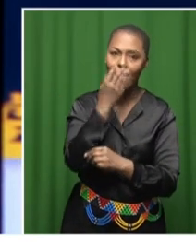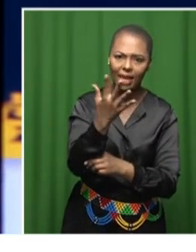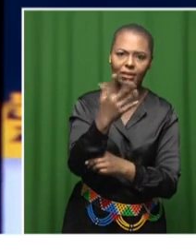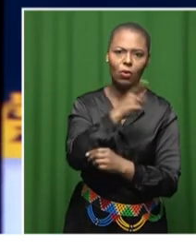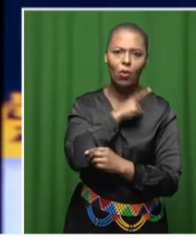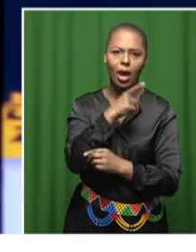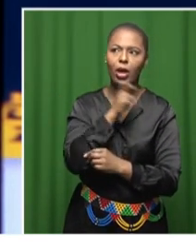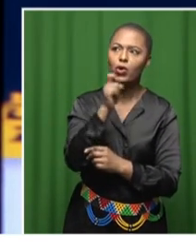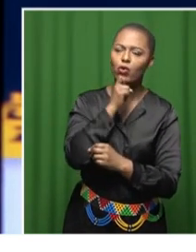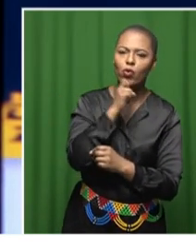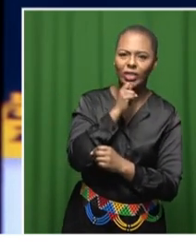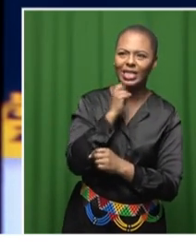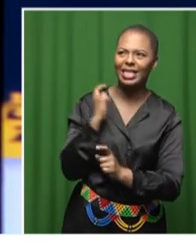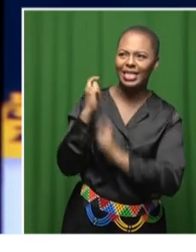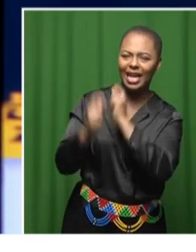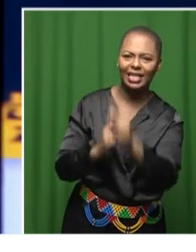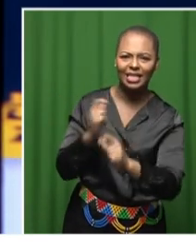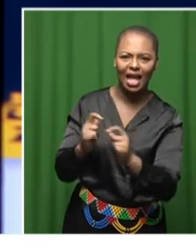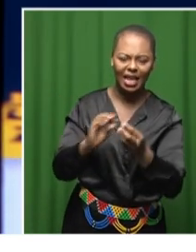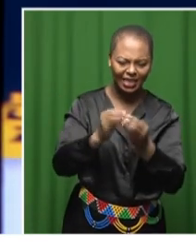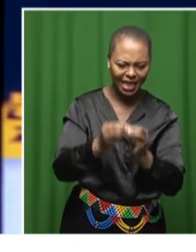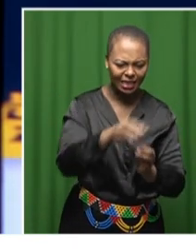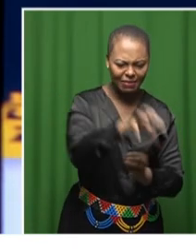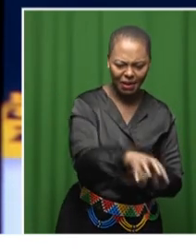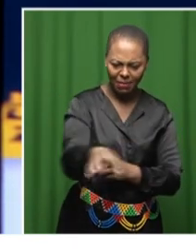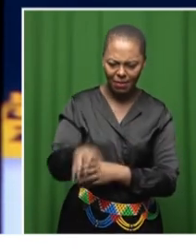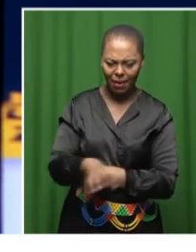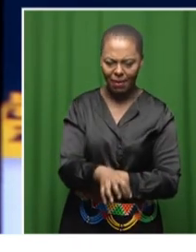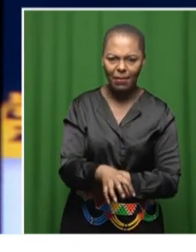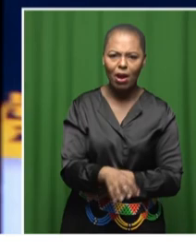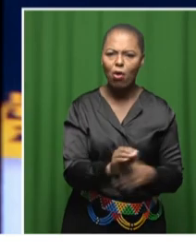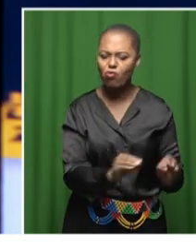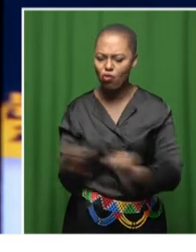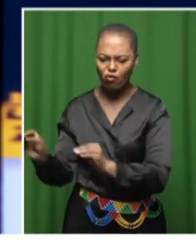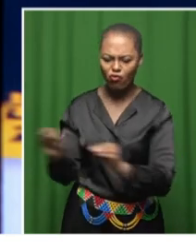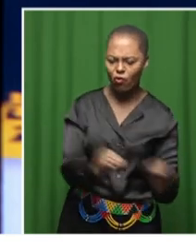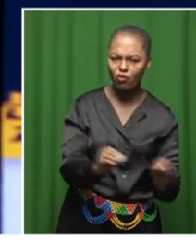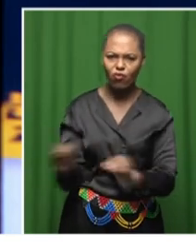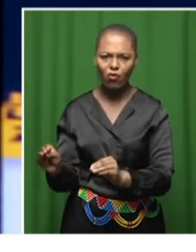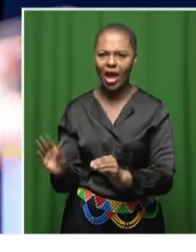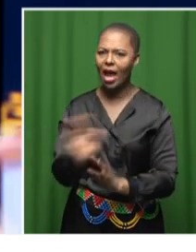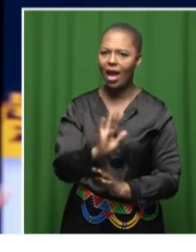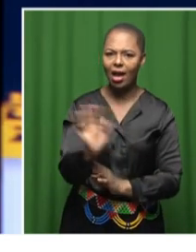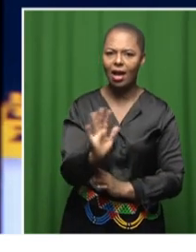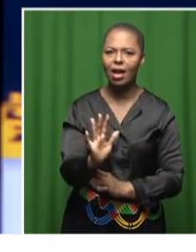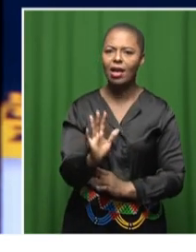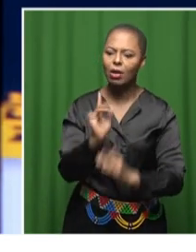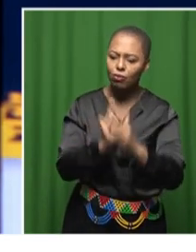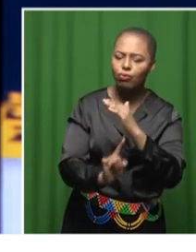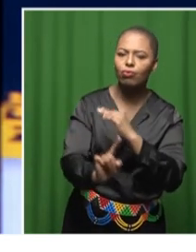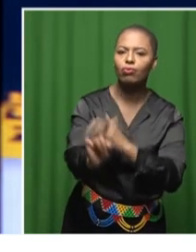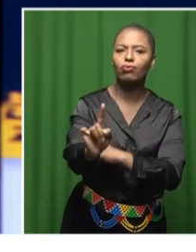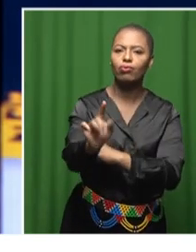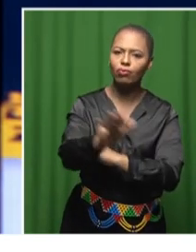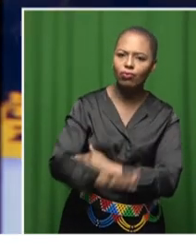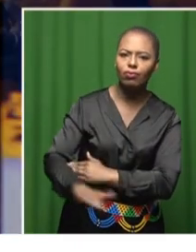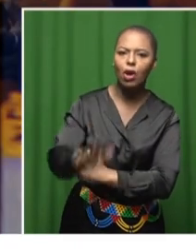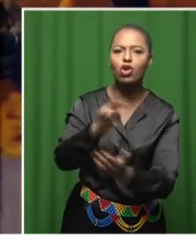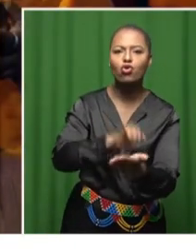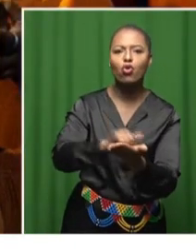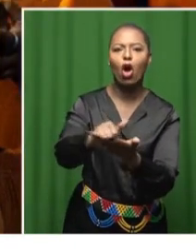sets where, you know, you move stuff on and off the stage. We take you to the station, for example, in New York